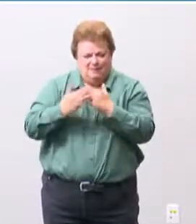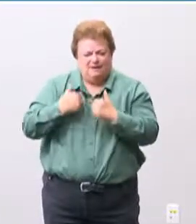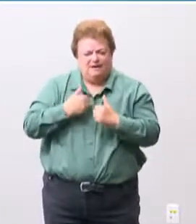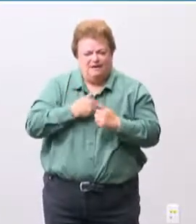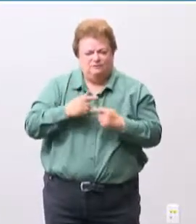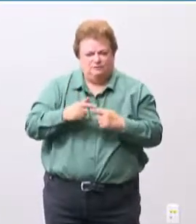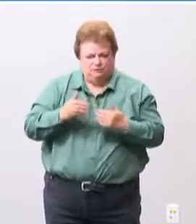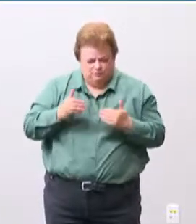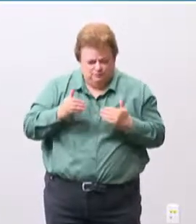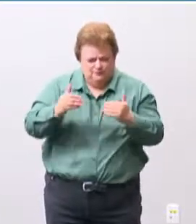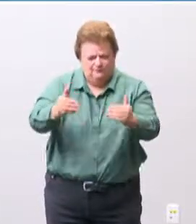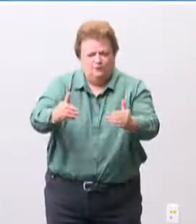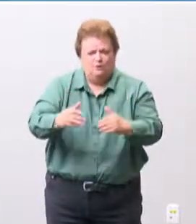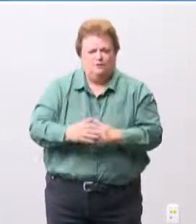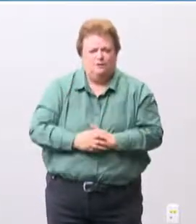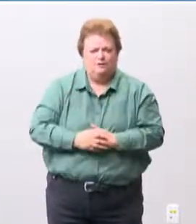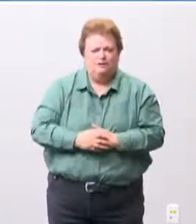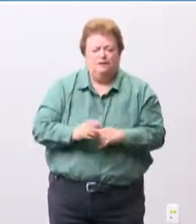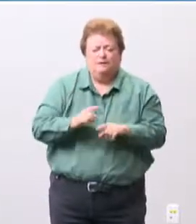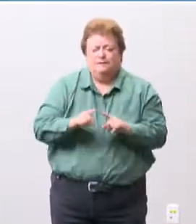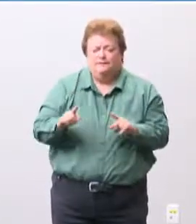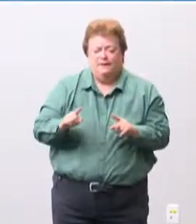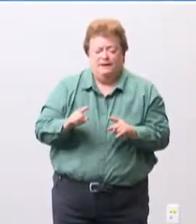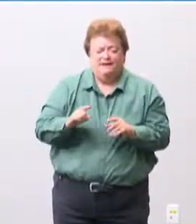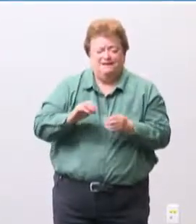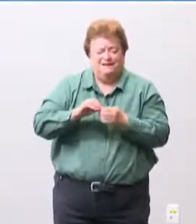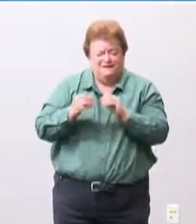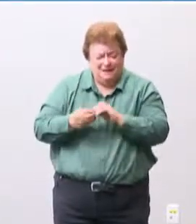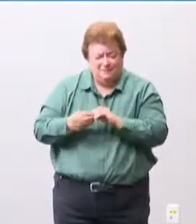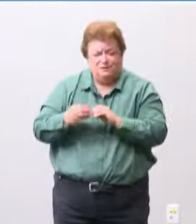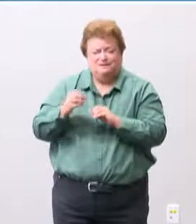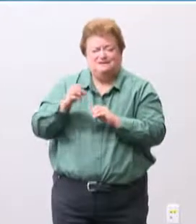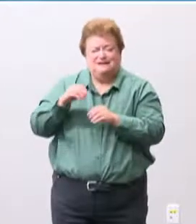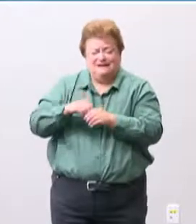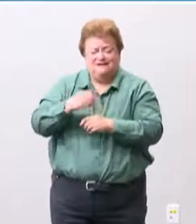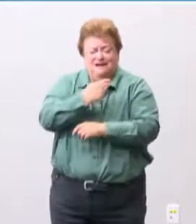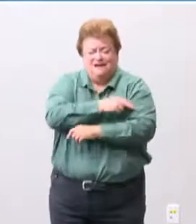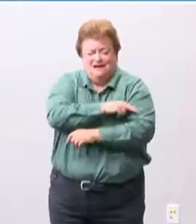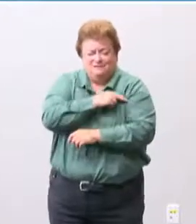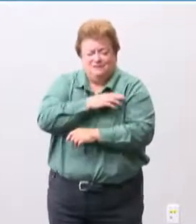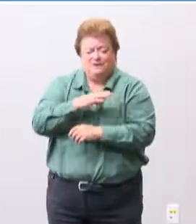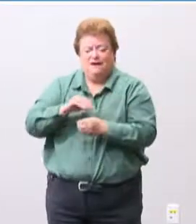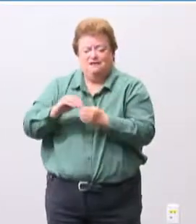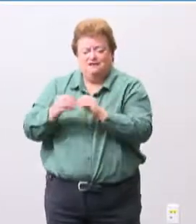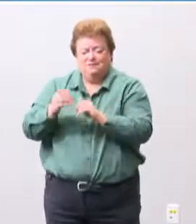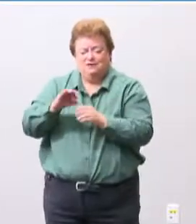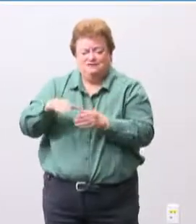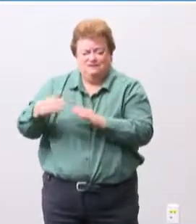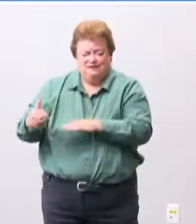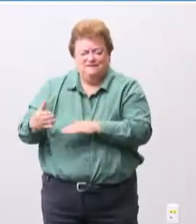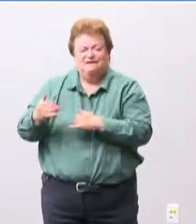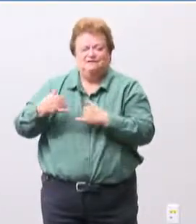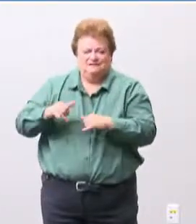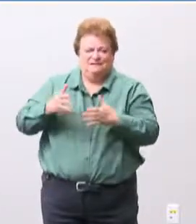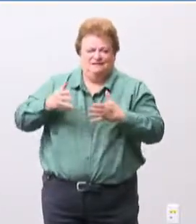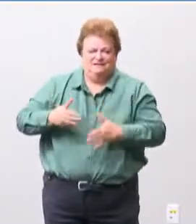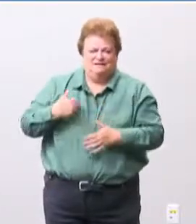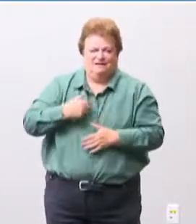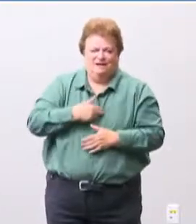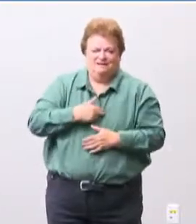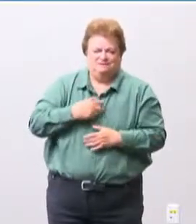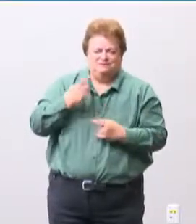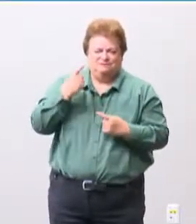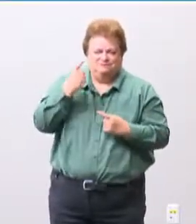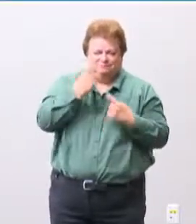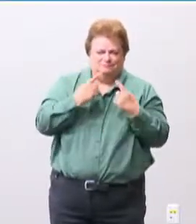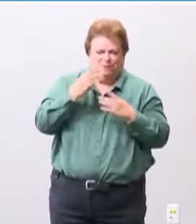a community. However, the number of hospitalizations and deaths, as I've said before, remain a concern. We still need to